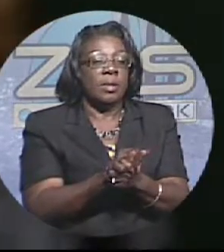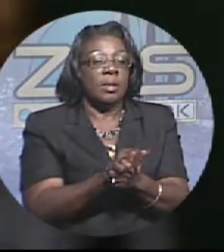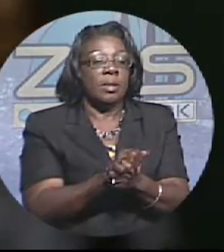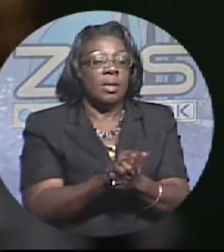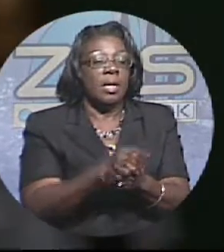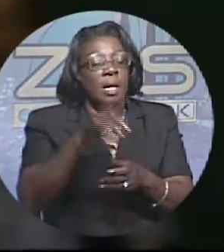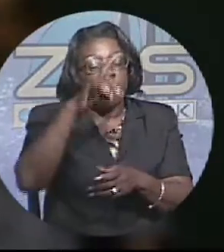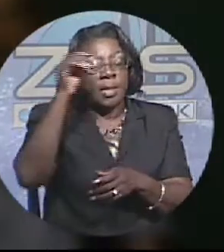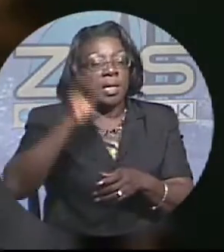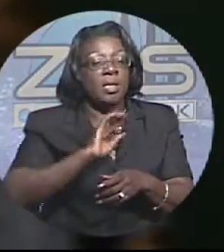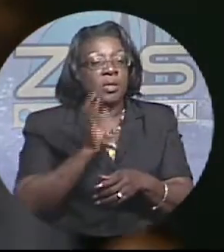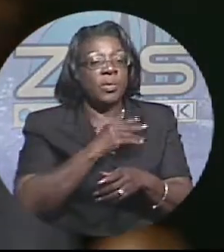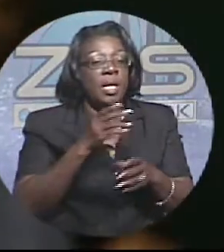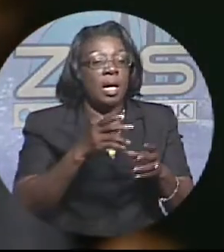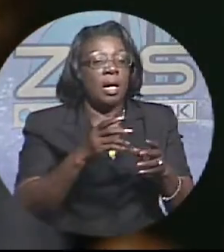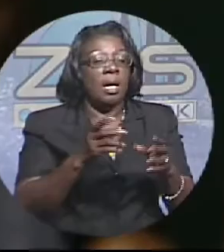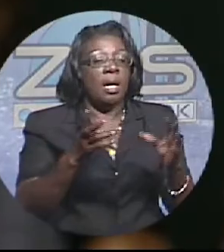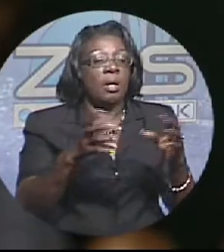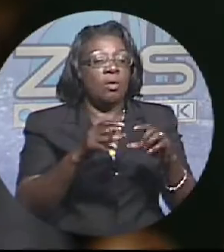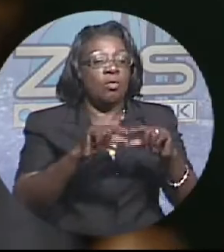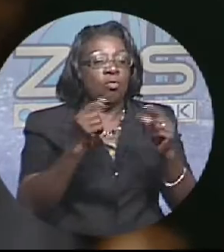because we are a chain of islands